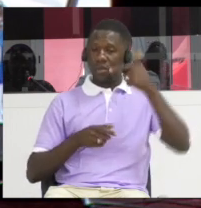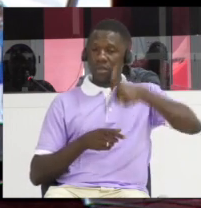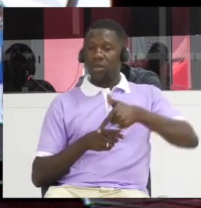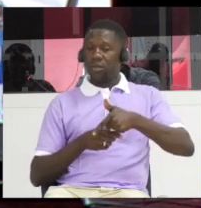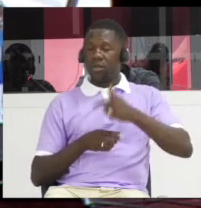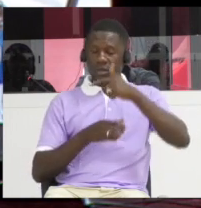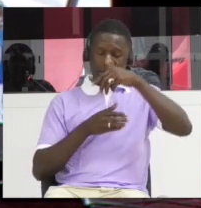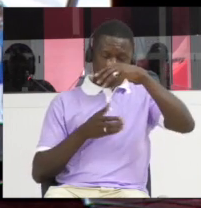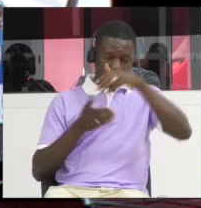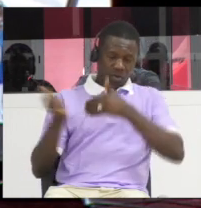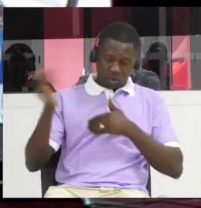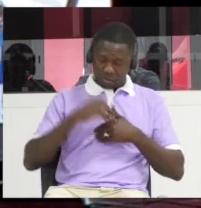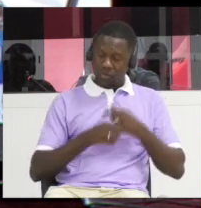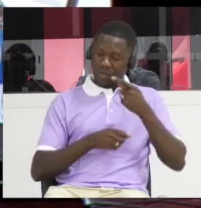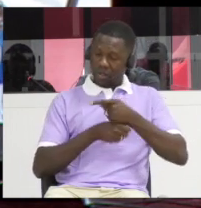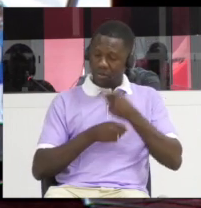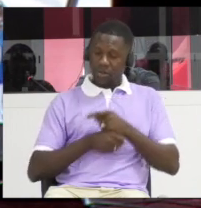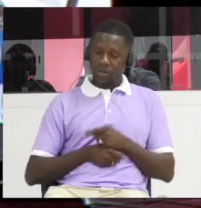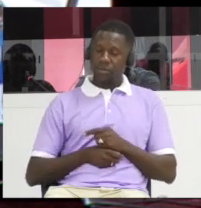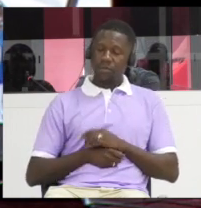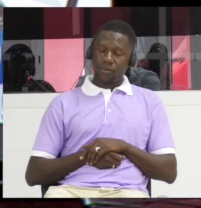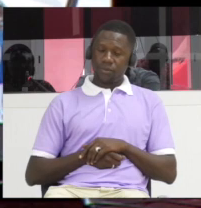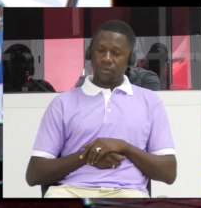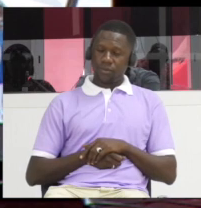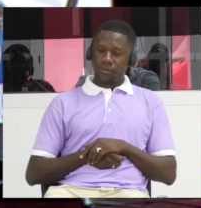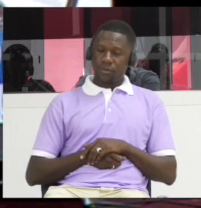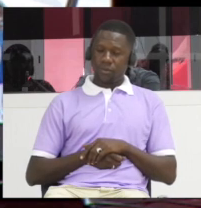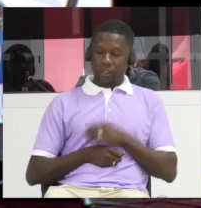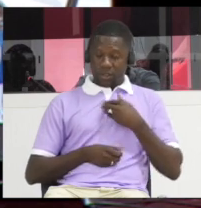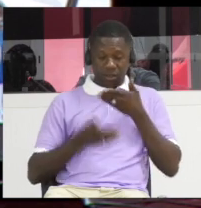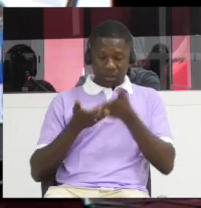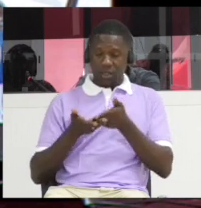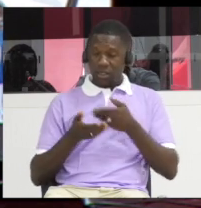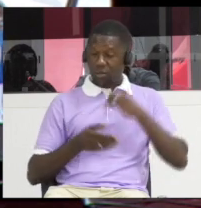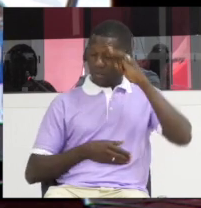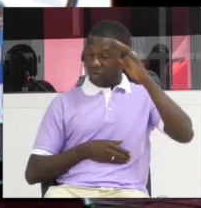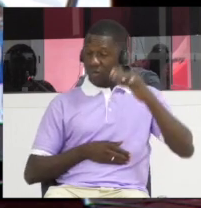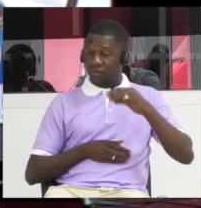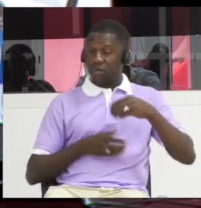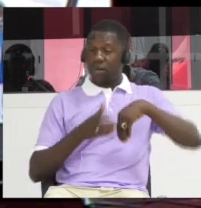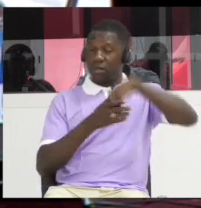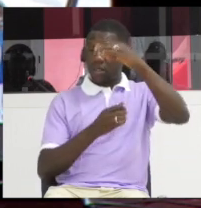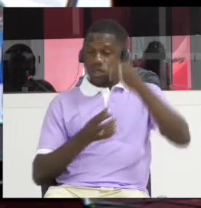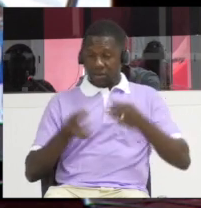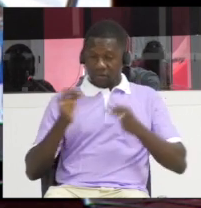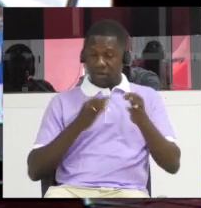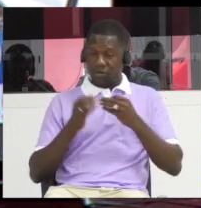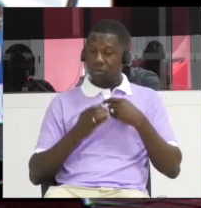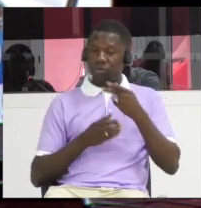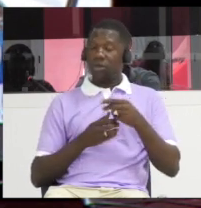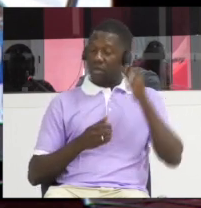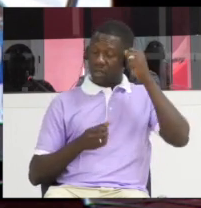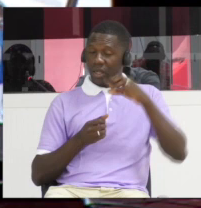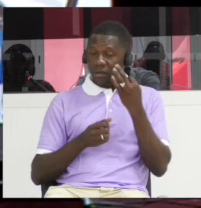Forces to come to the Gambia. In this regard, the Ministry of External Affairs would be grateful if